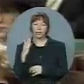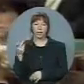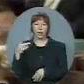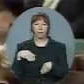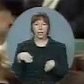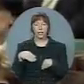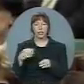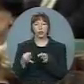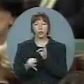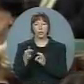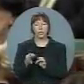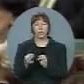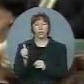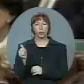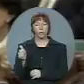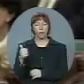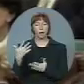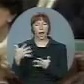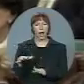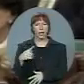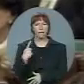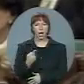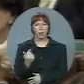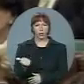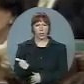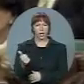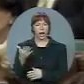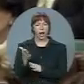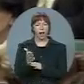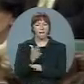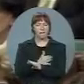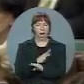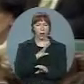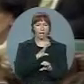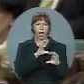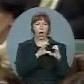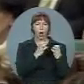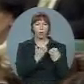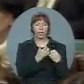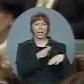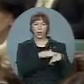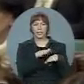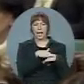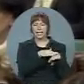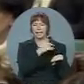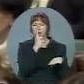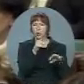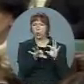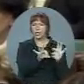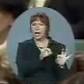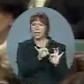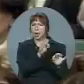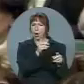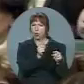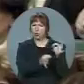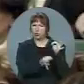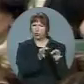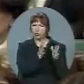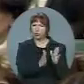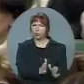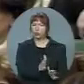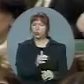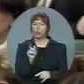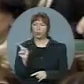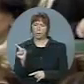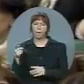up independent committees for advice on judicial appointments, that would include, for instance, perspective of the police, of a law enforcement